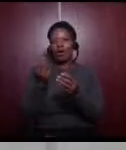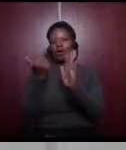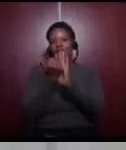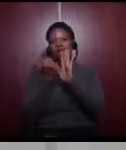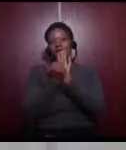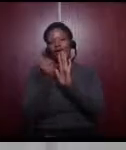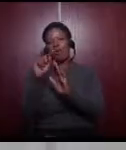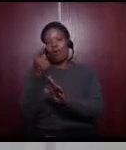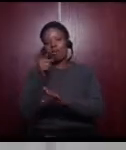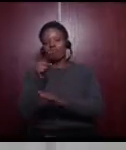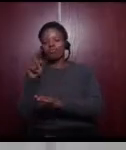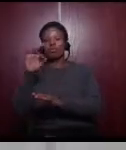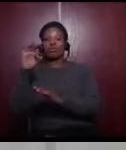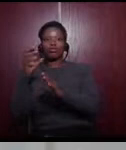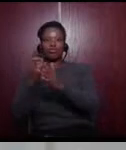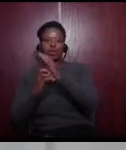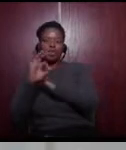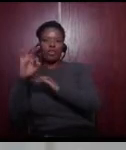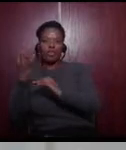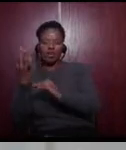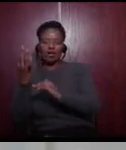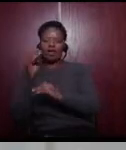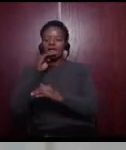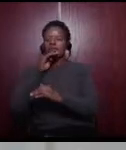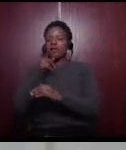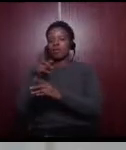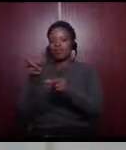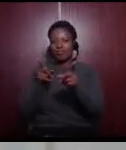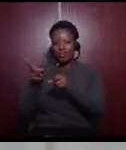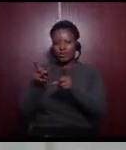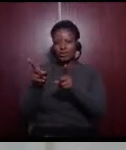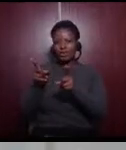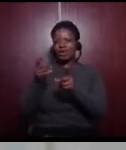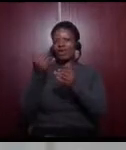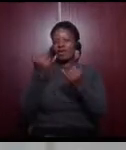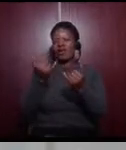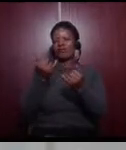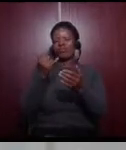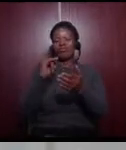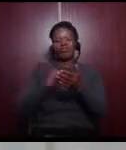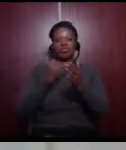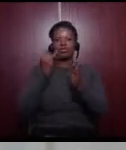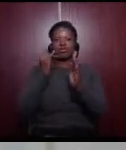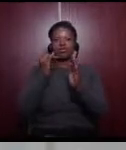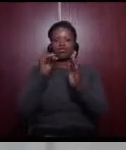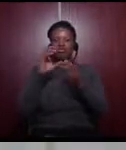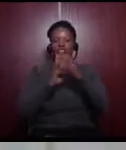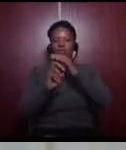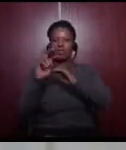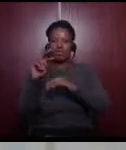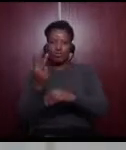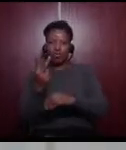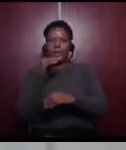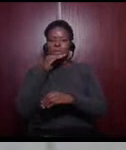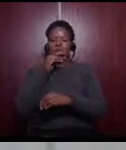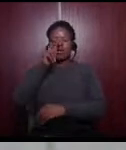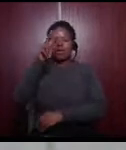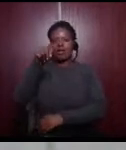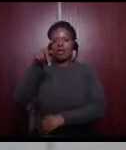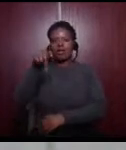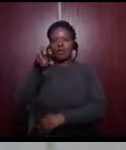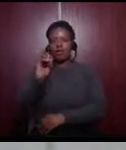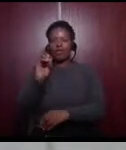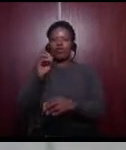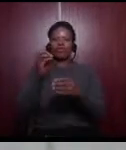chapter 3, are no longer part of the fundraising. It's just chapter 2 now. And then the NPO Act is dealing with the issues of